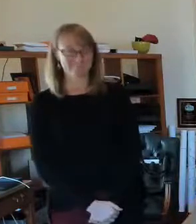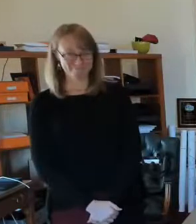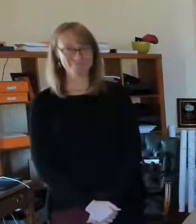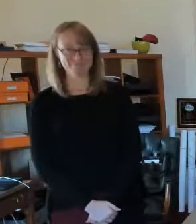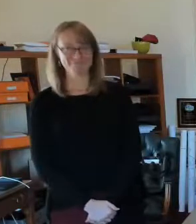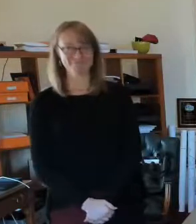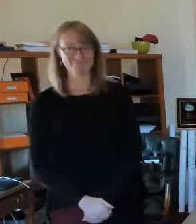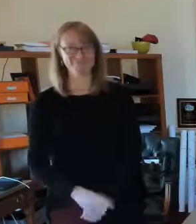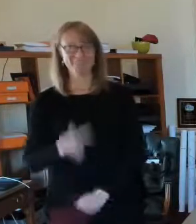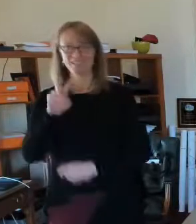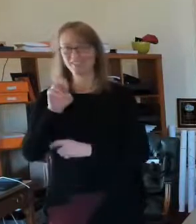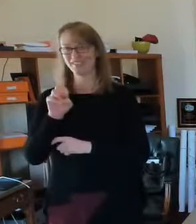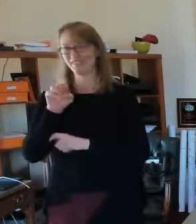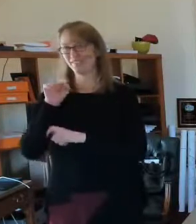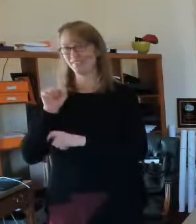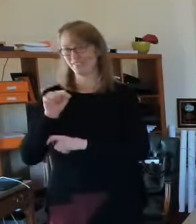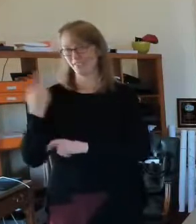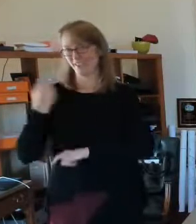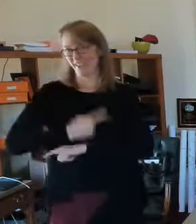Day.